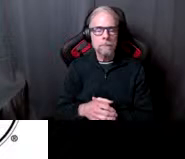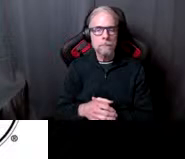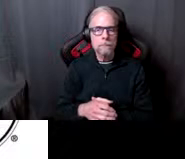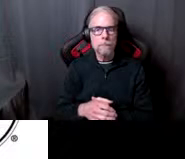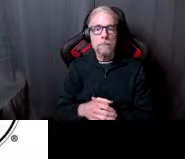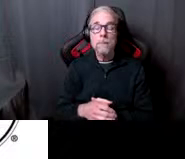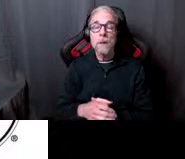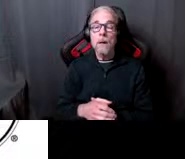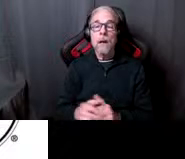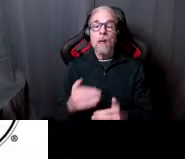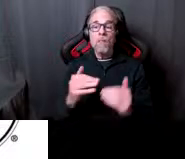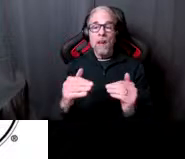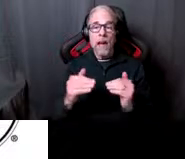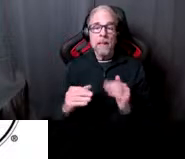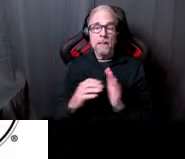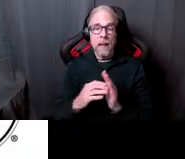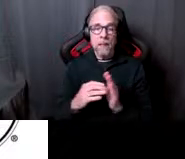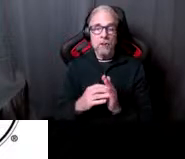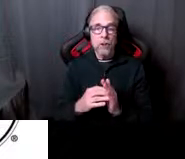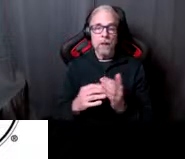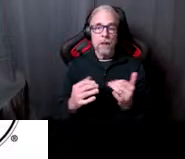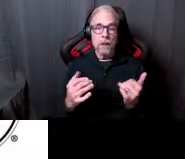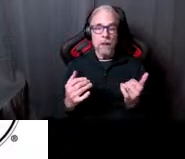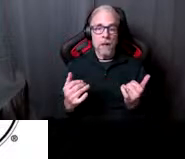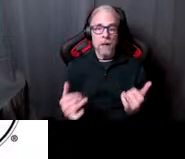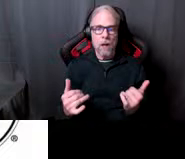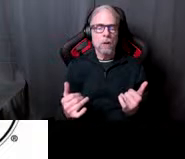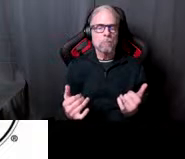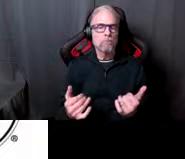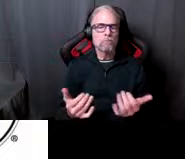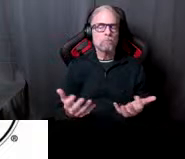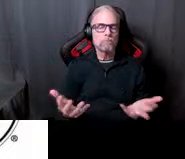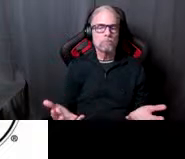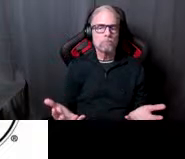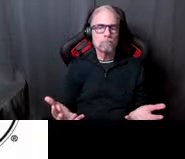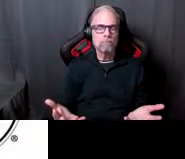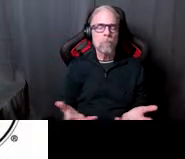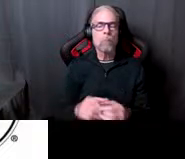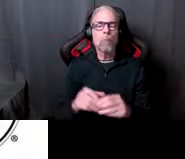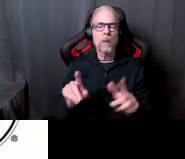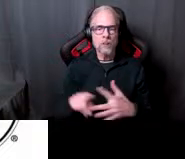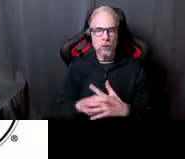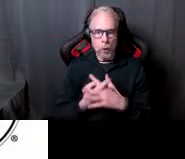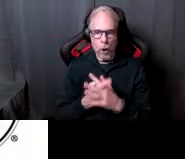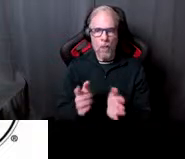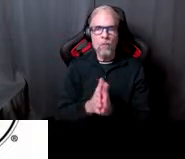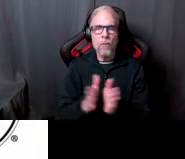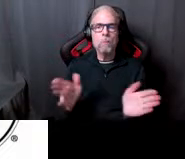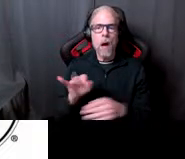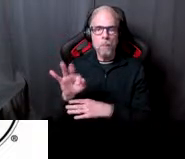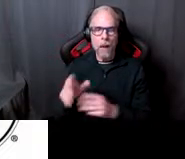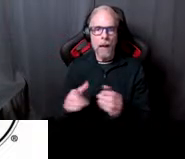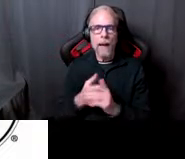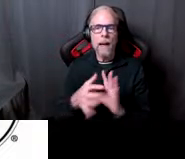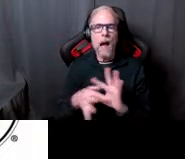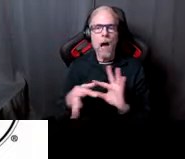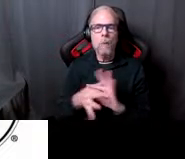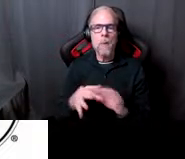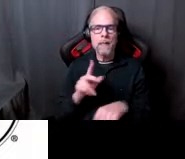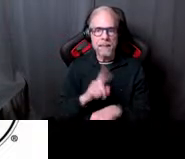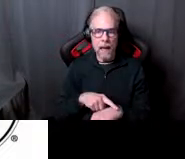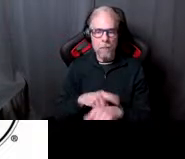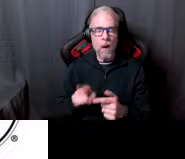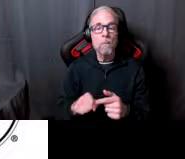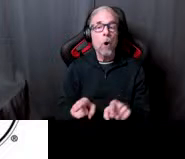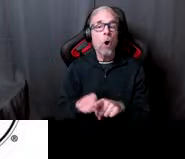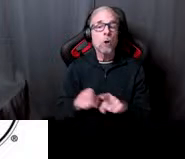So this next section is where we go into the public comment period. And in this public comment period, I will also